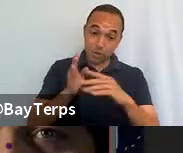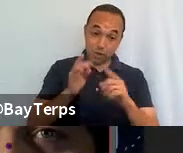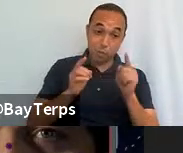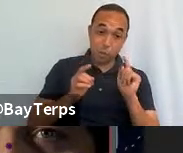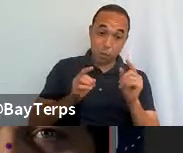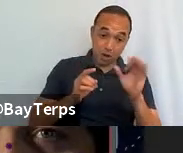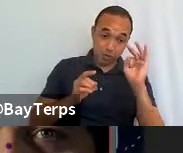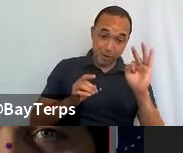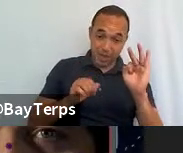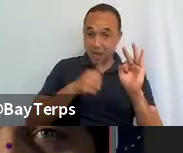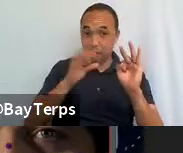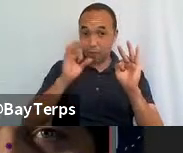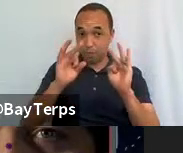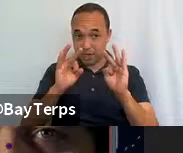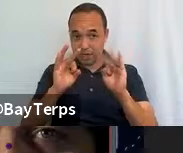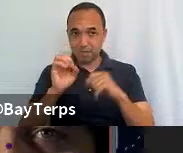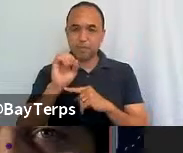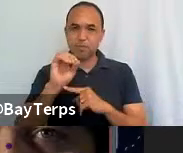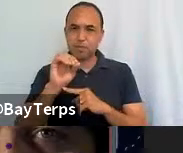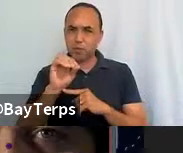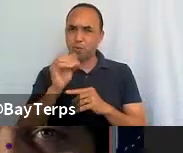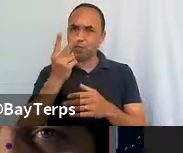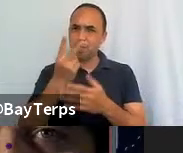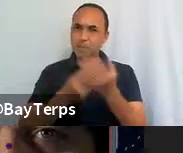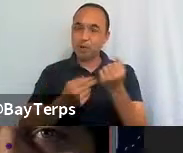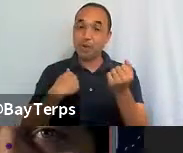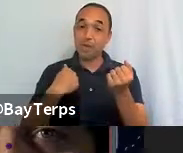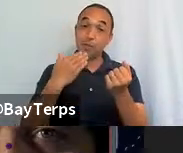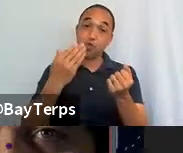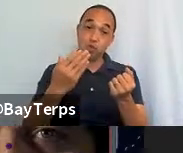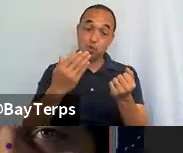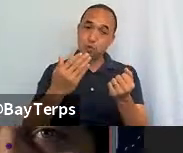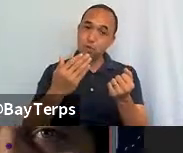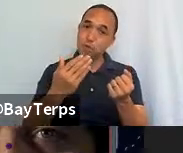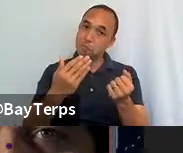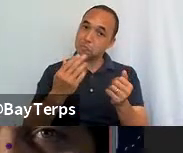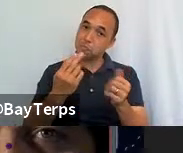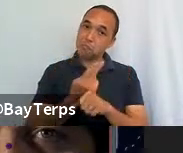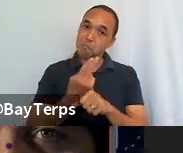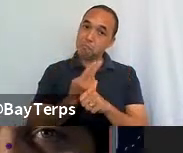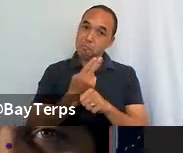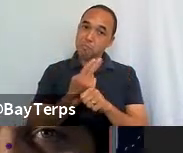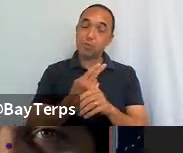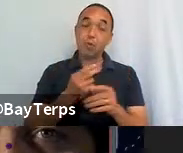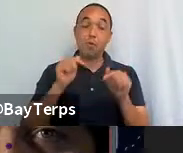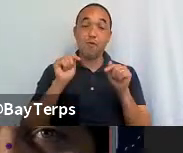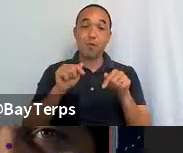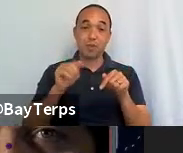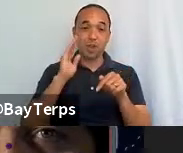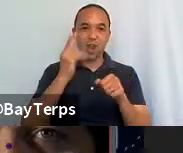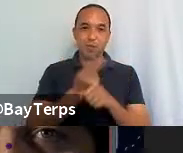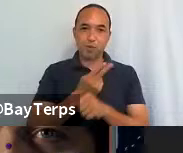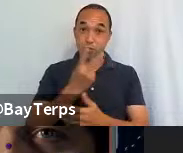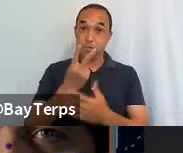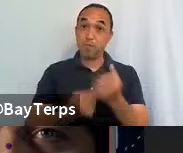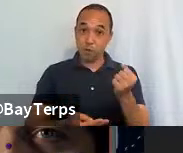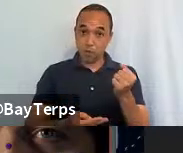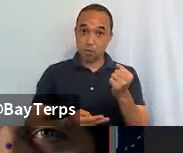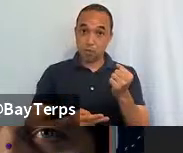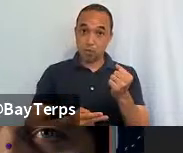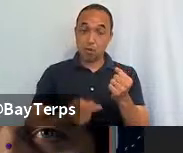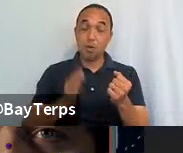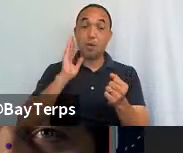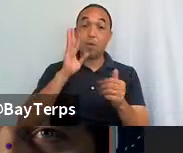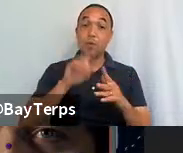have their individual applications. And for this job, I'm going to use them one after another. So I'm going